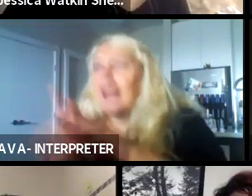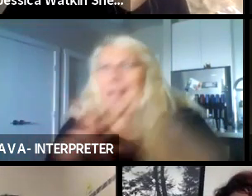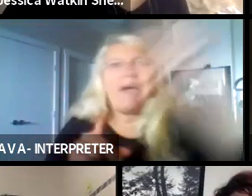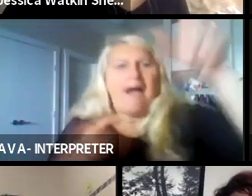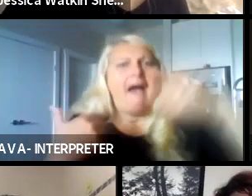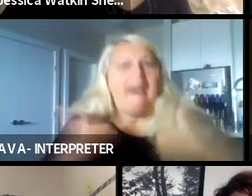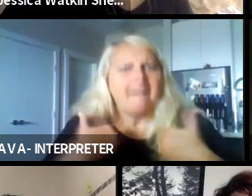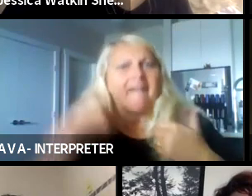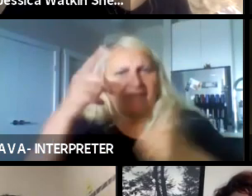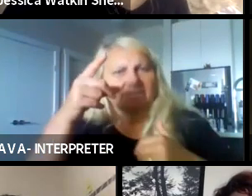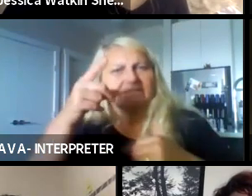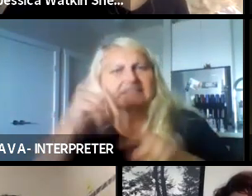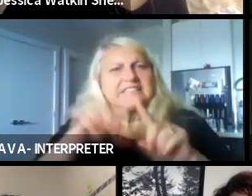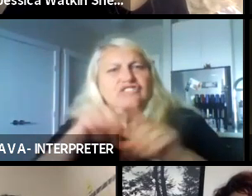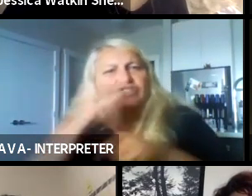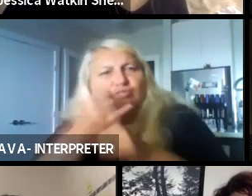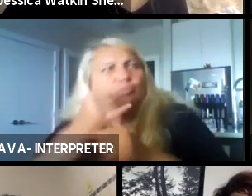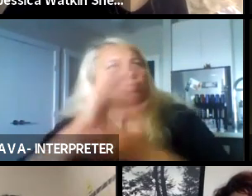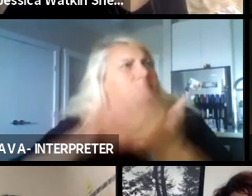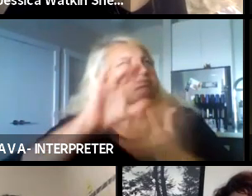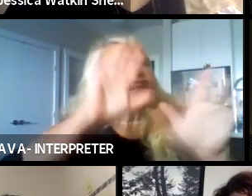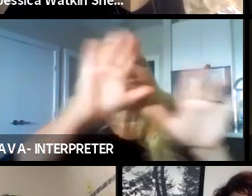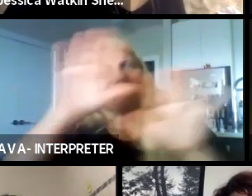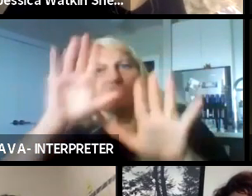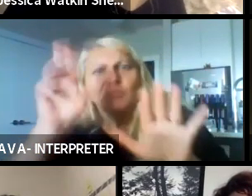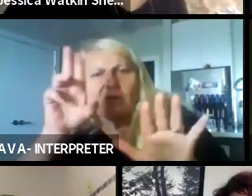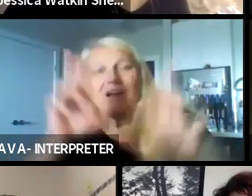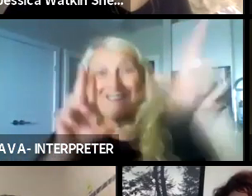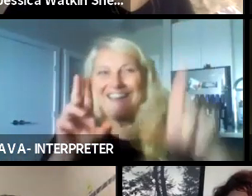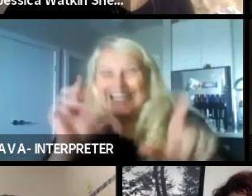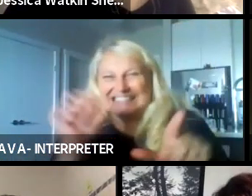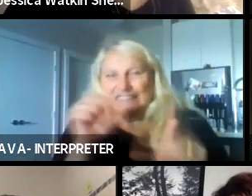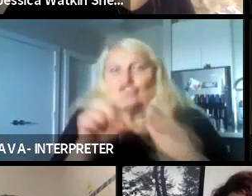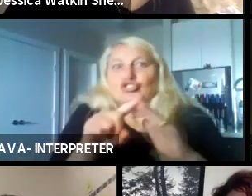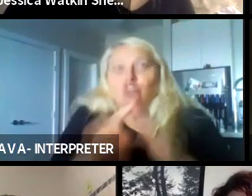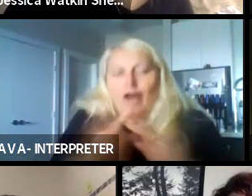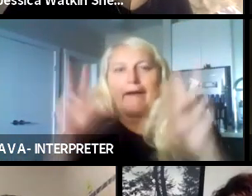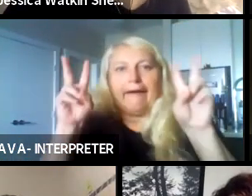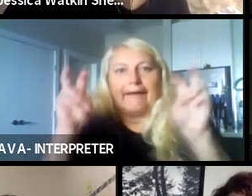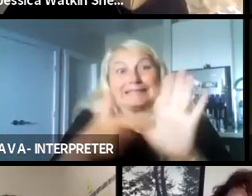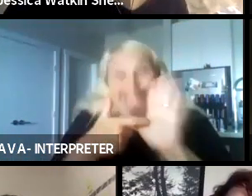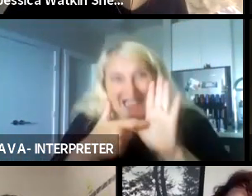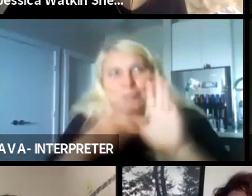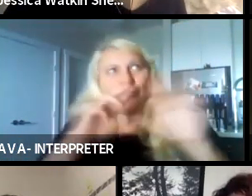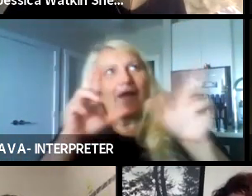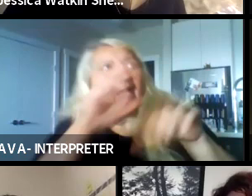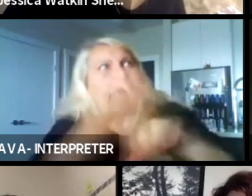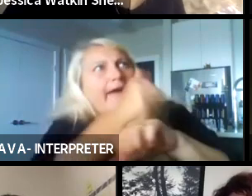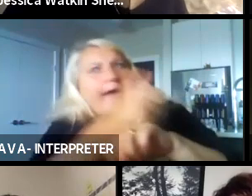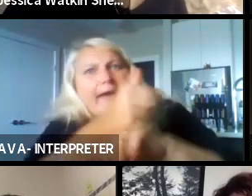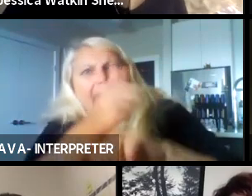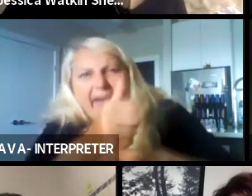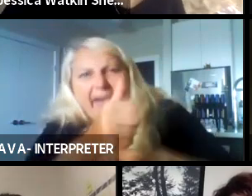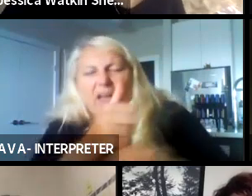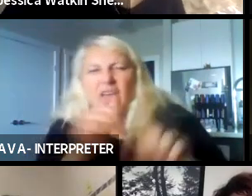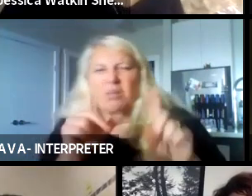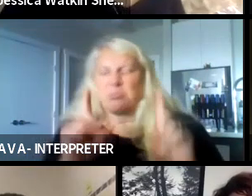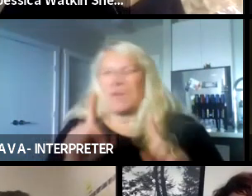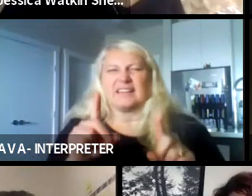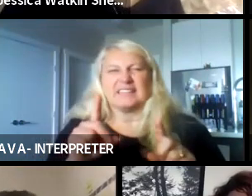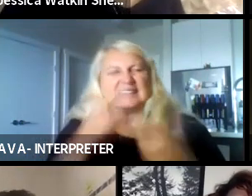look and feel very constrictive. It's like, we are making you feel access